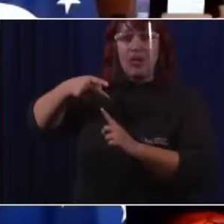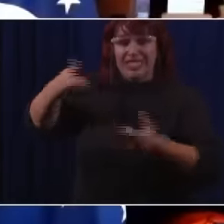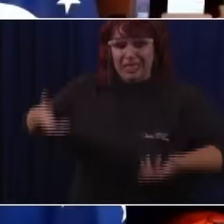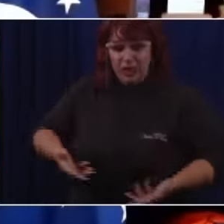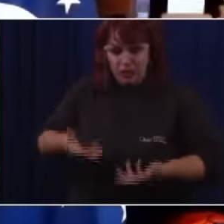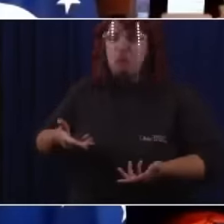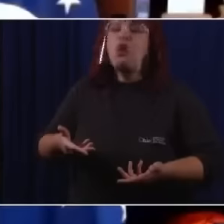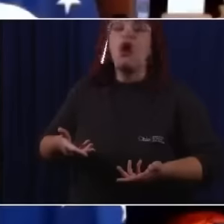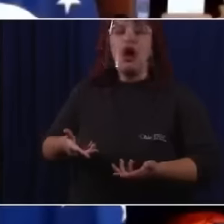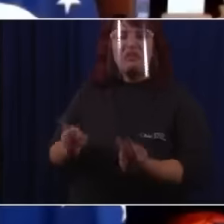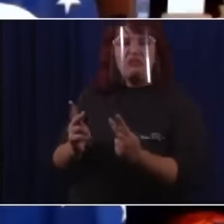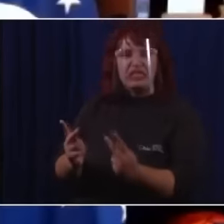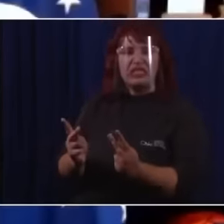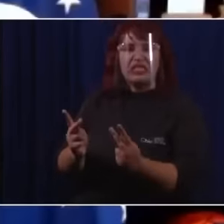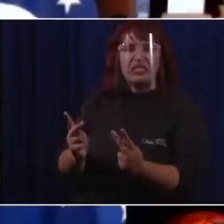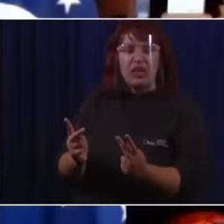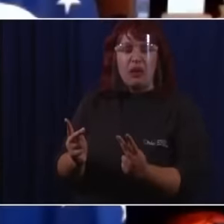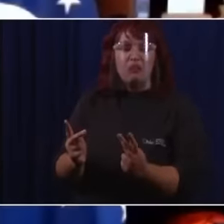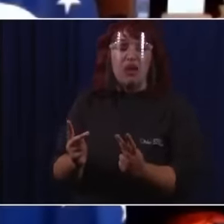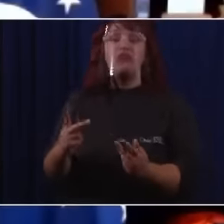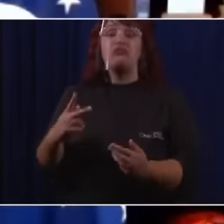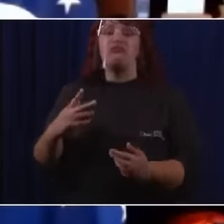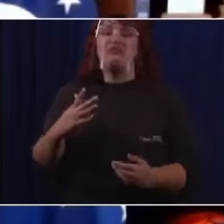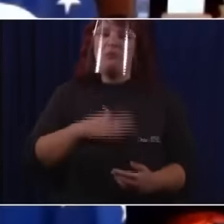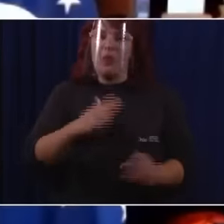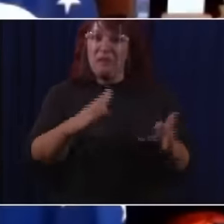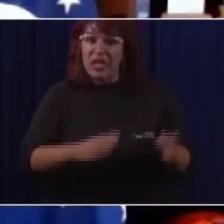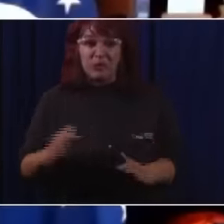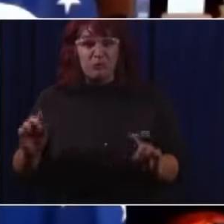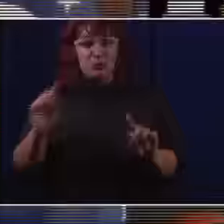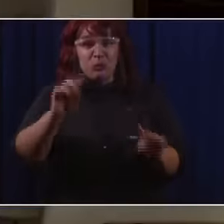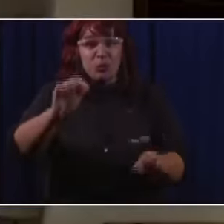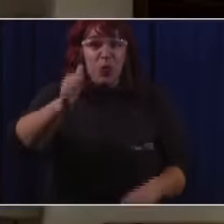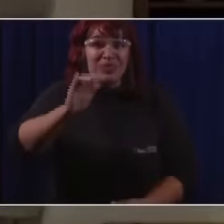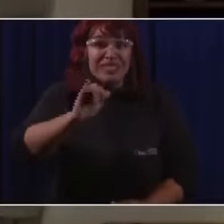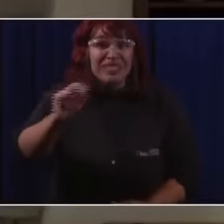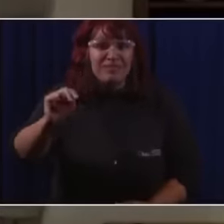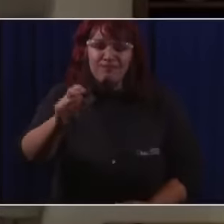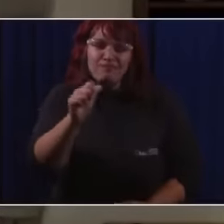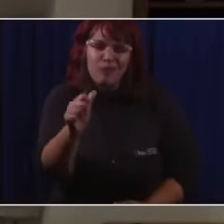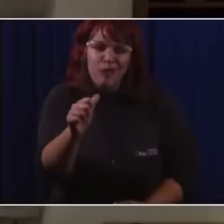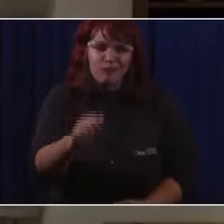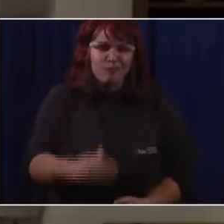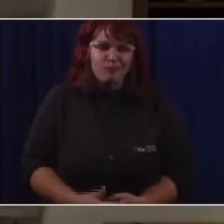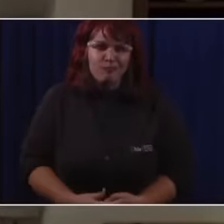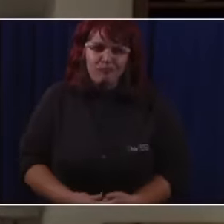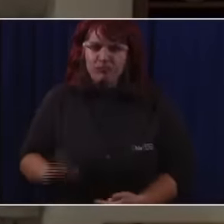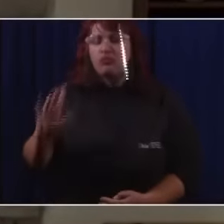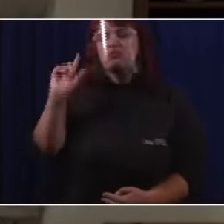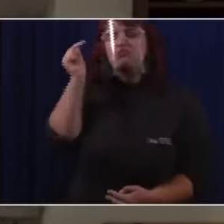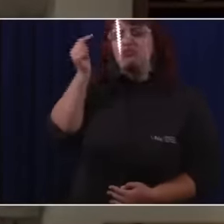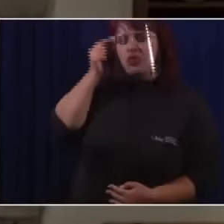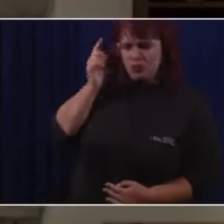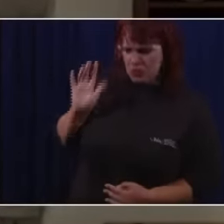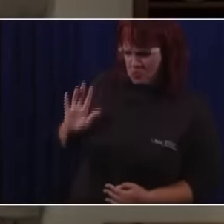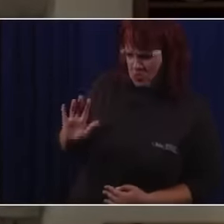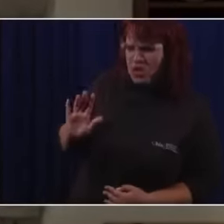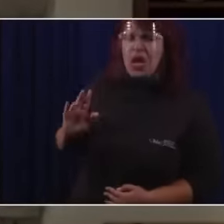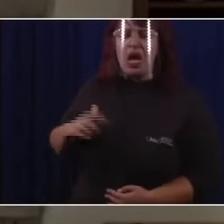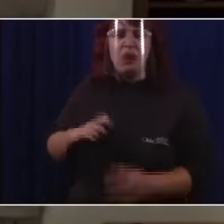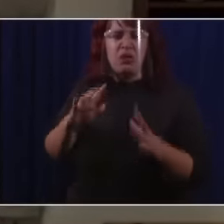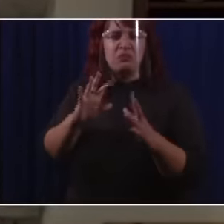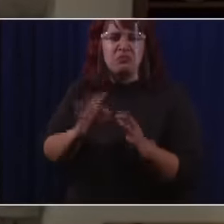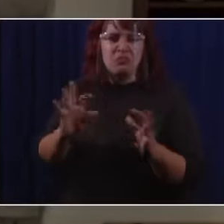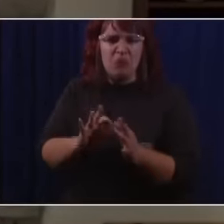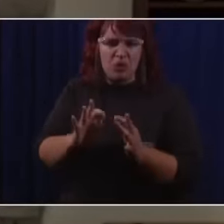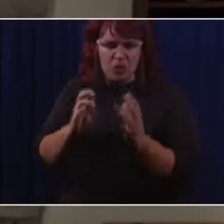to go to the event tomorrow in Cincinnati. Yeah, let me just add one thing about Vice President Pence.